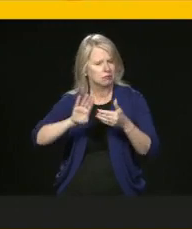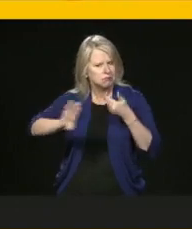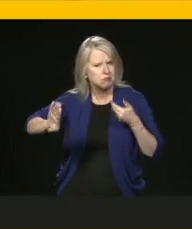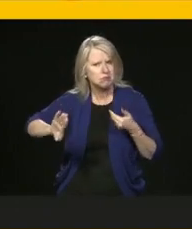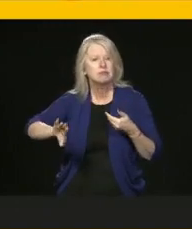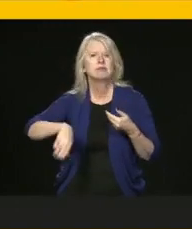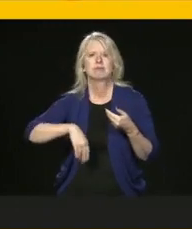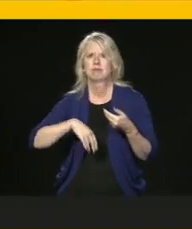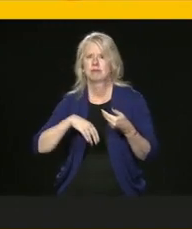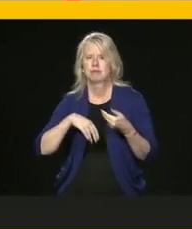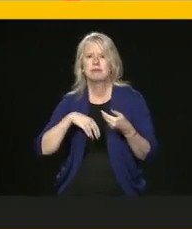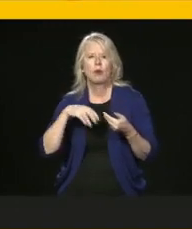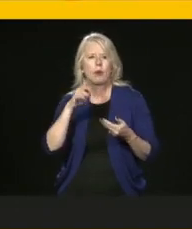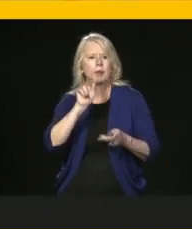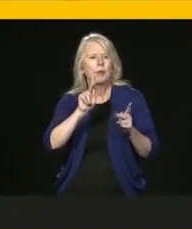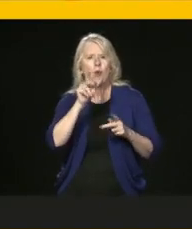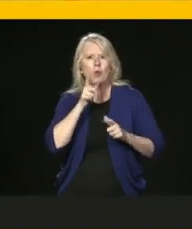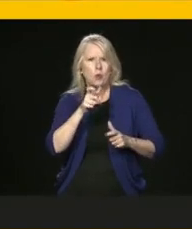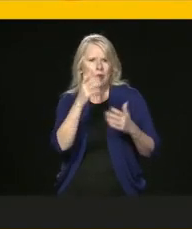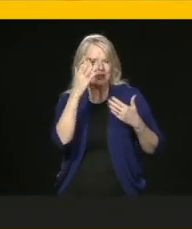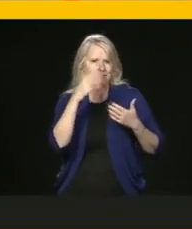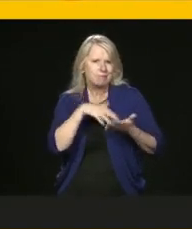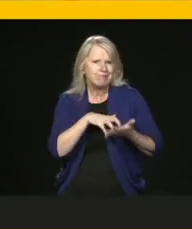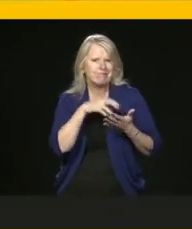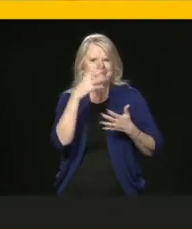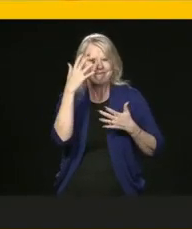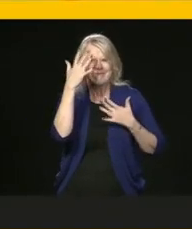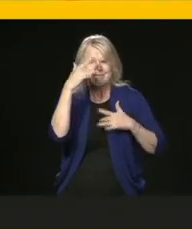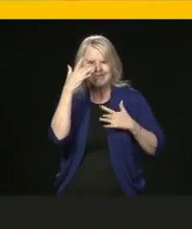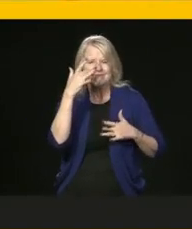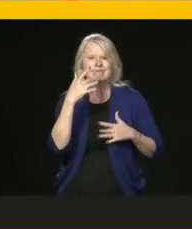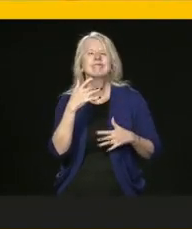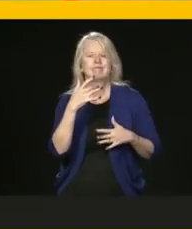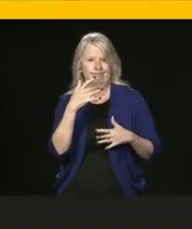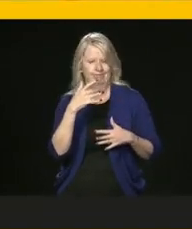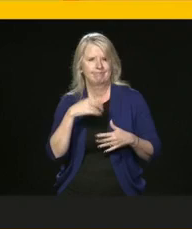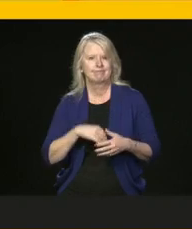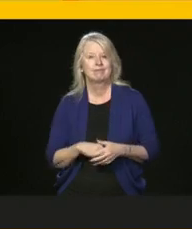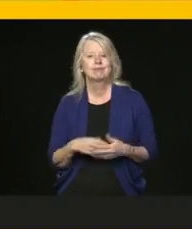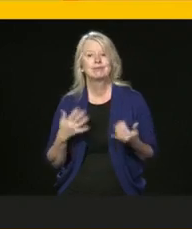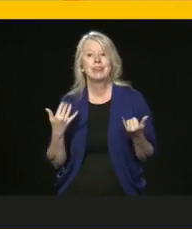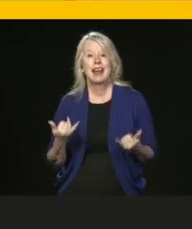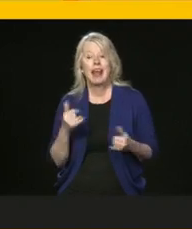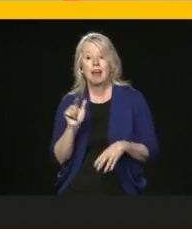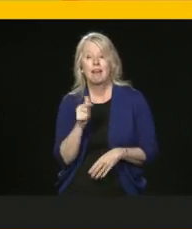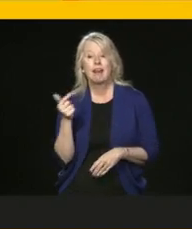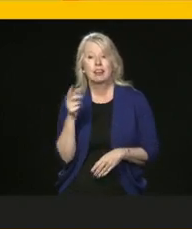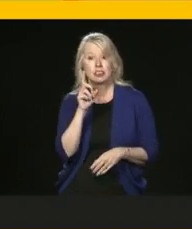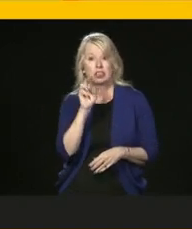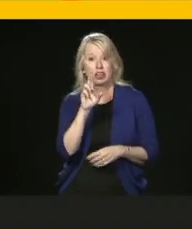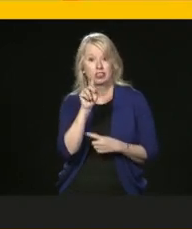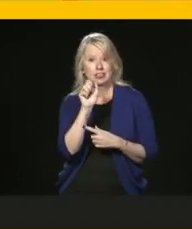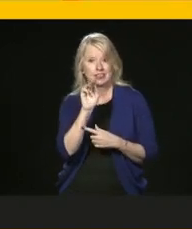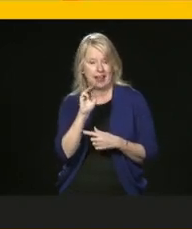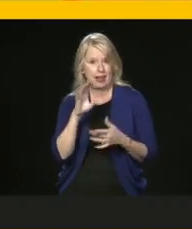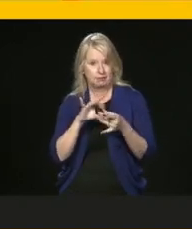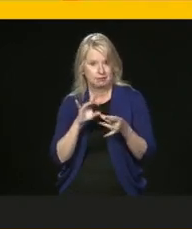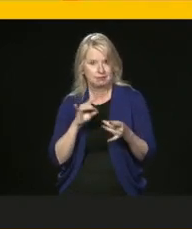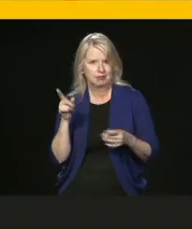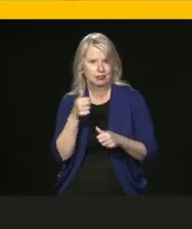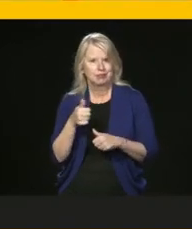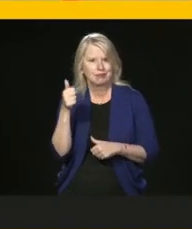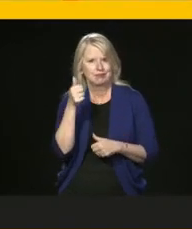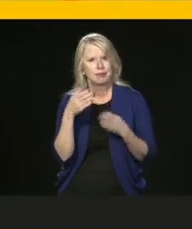is also essential. Today we will hear from Dr. Tam, our Chief Public Health Officer, la ministre de l'Agriculture